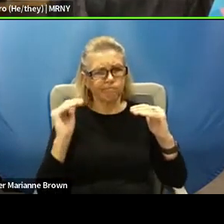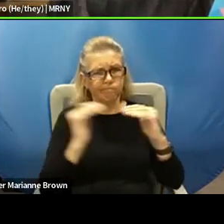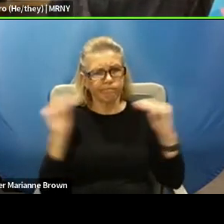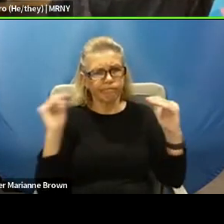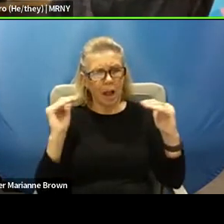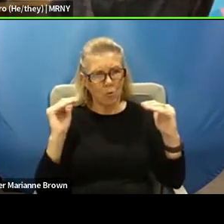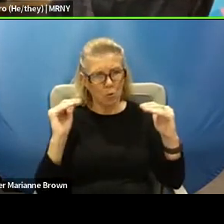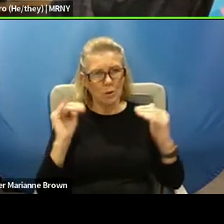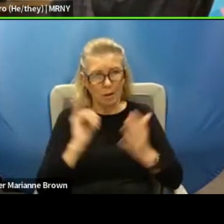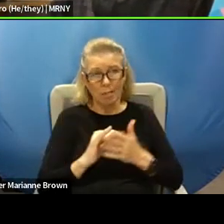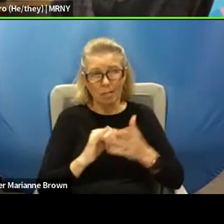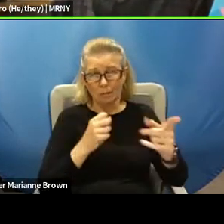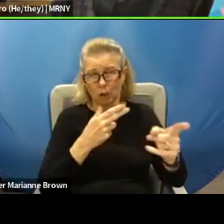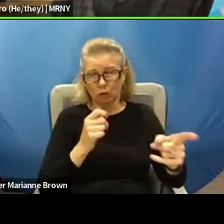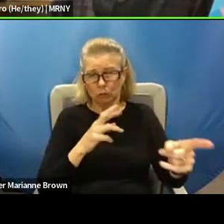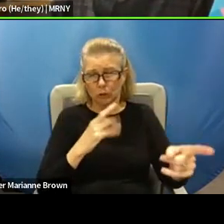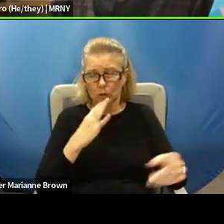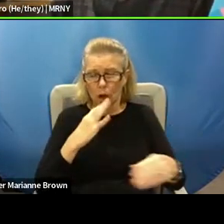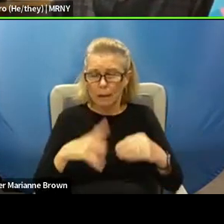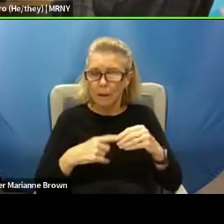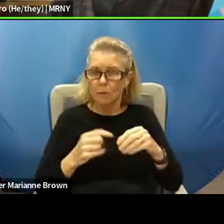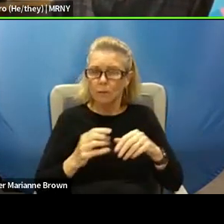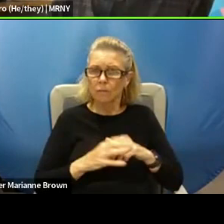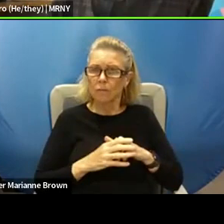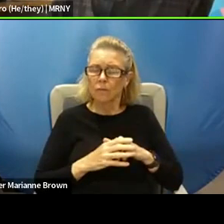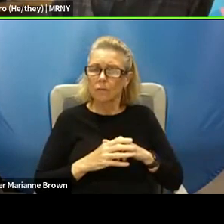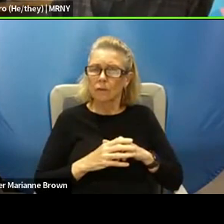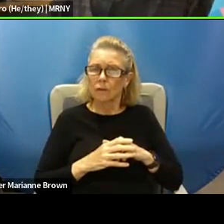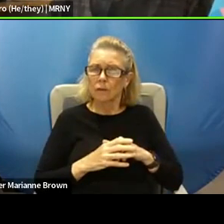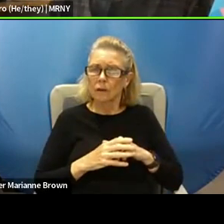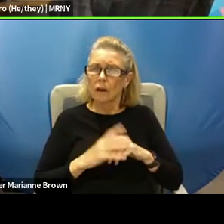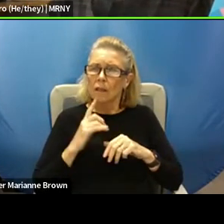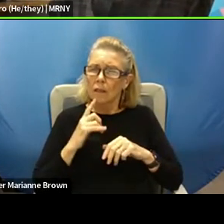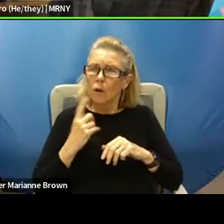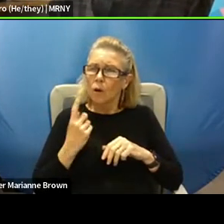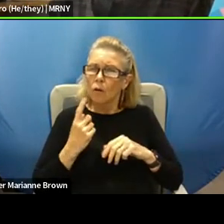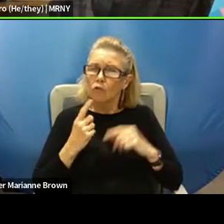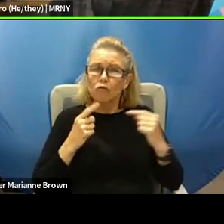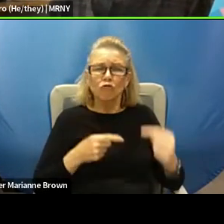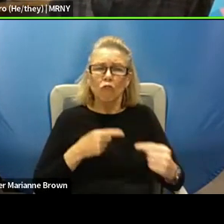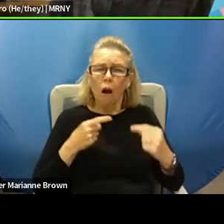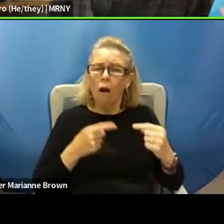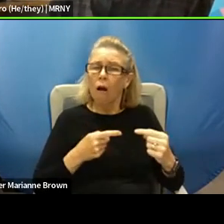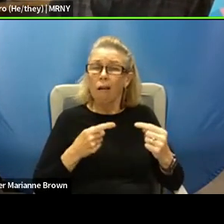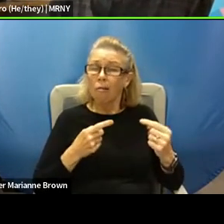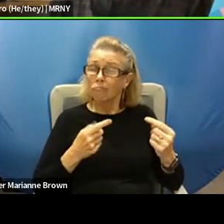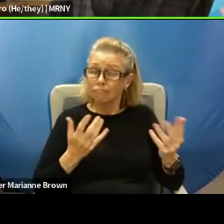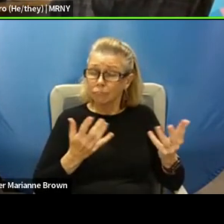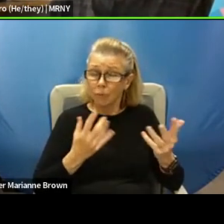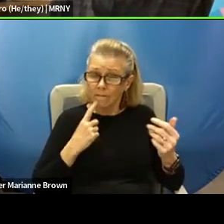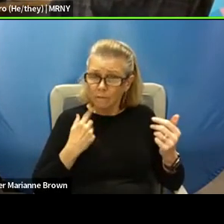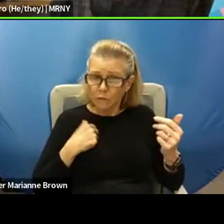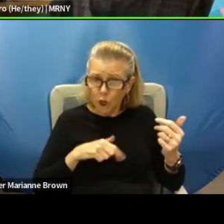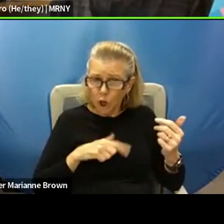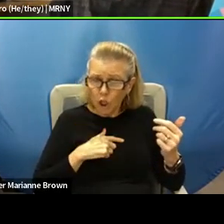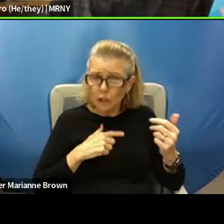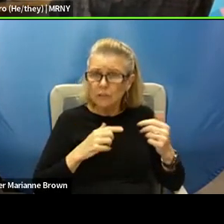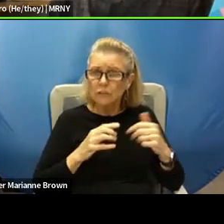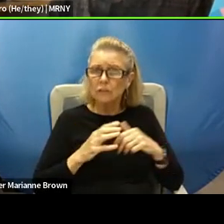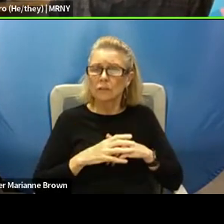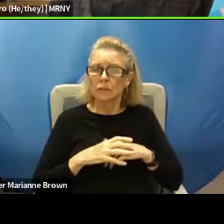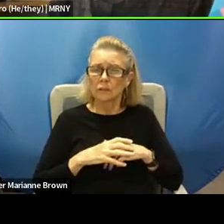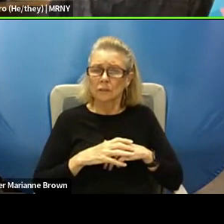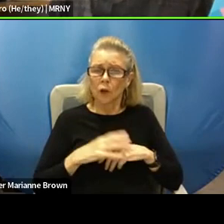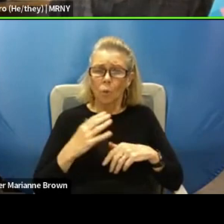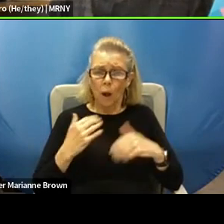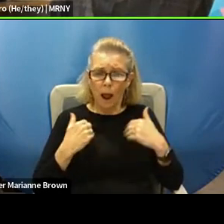of the things that has been really hard for us here at Make the Road is like we have community members who